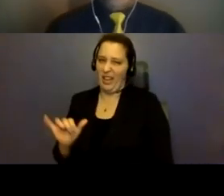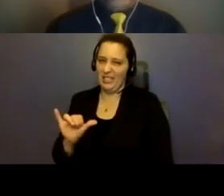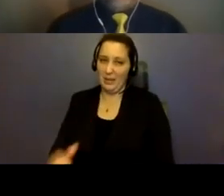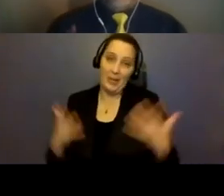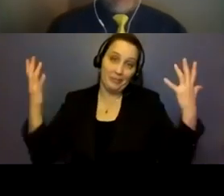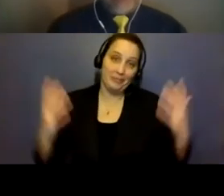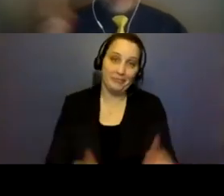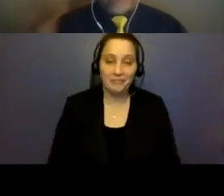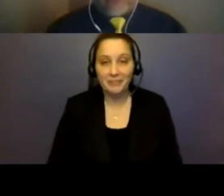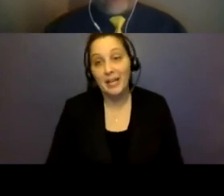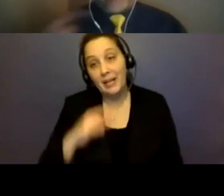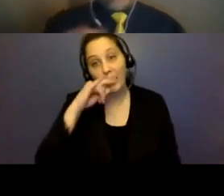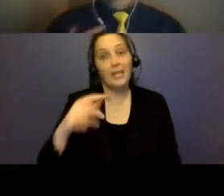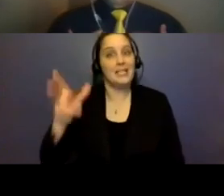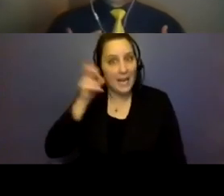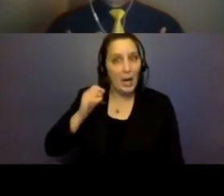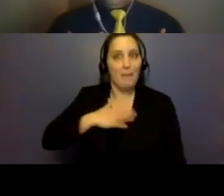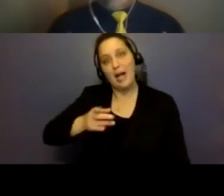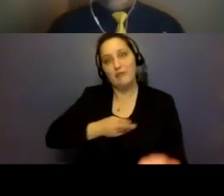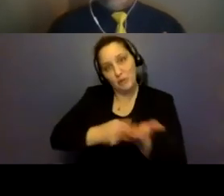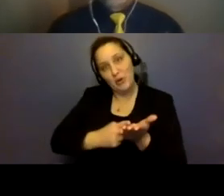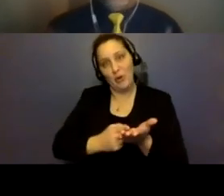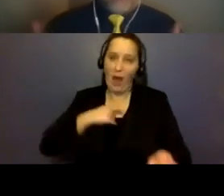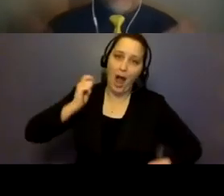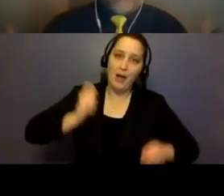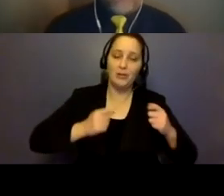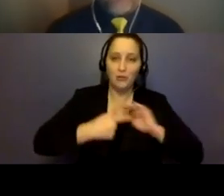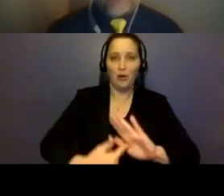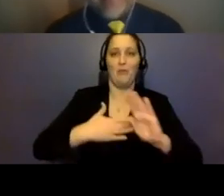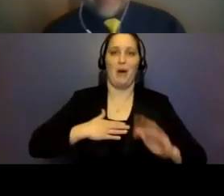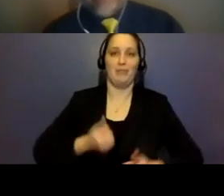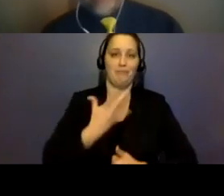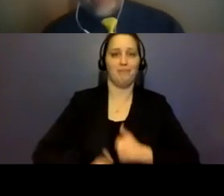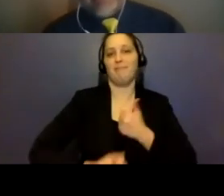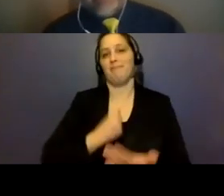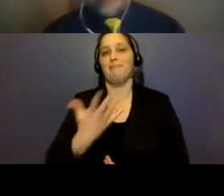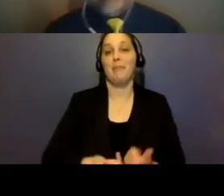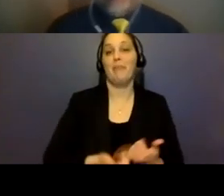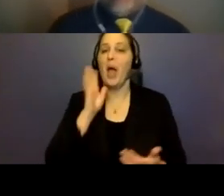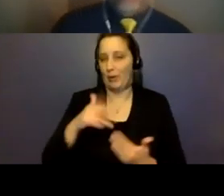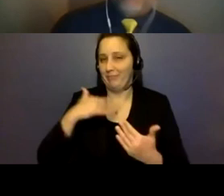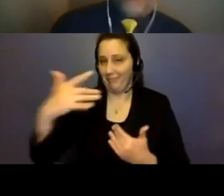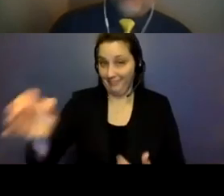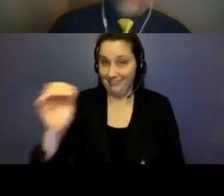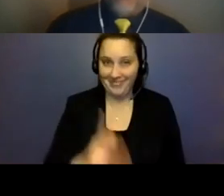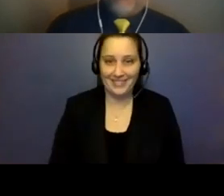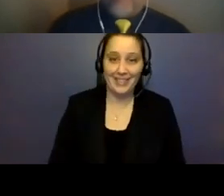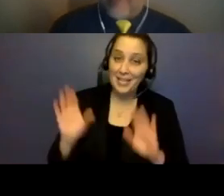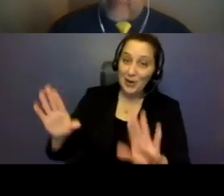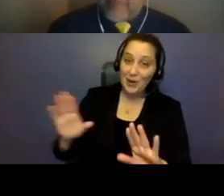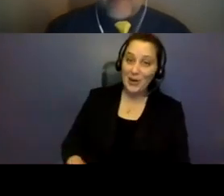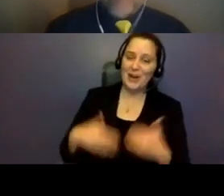the kids hear the truth. I hear what I want to hear. They hear the truth, but I will get there. That's so great.